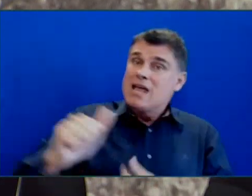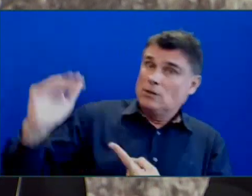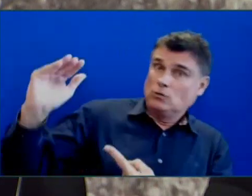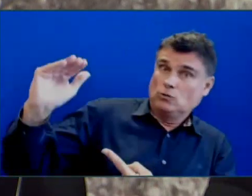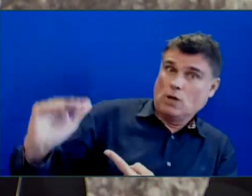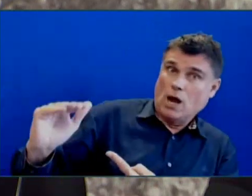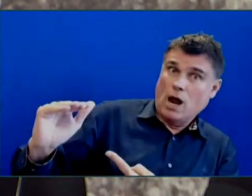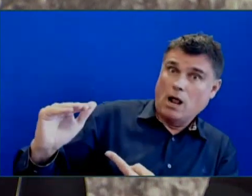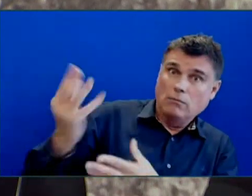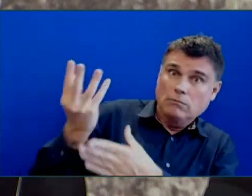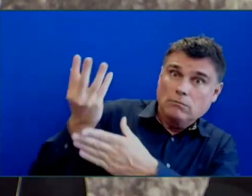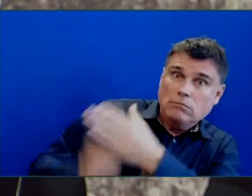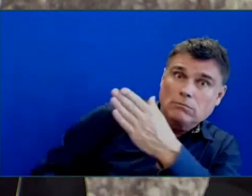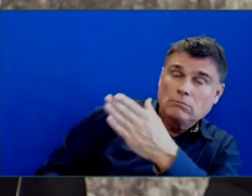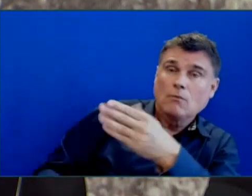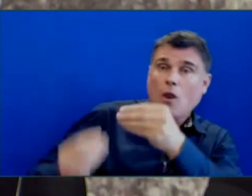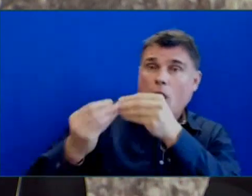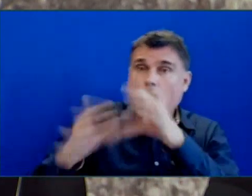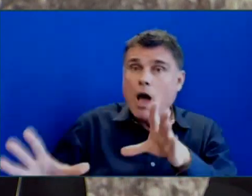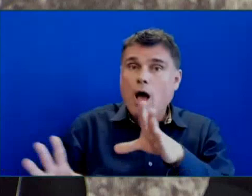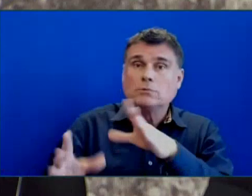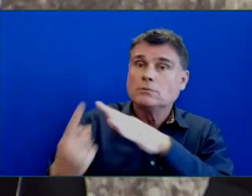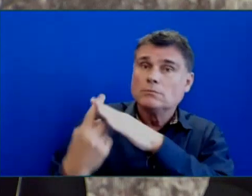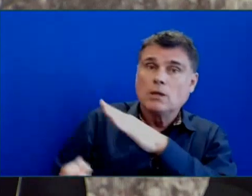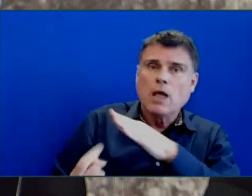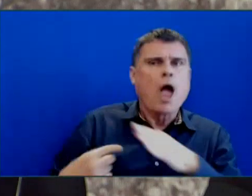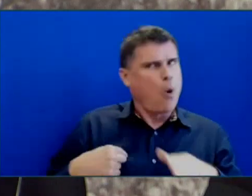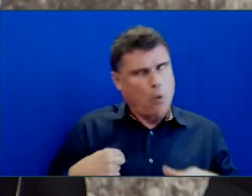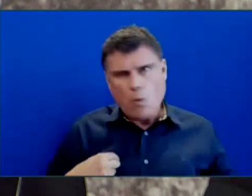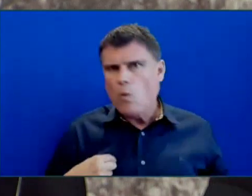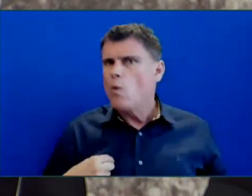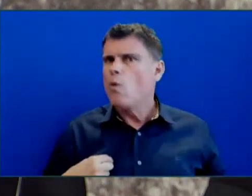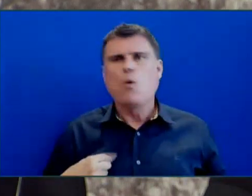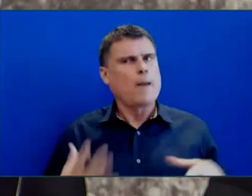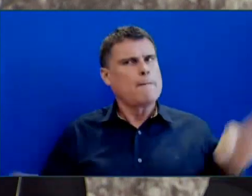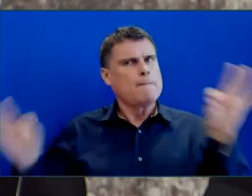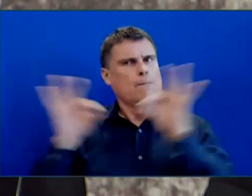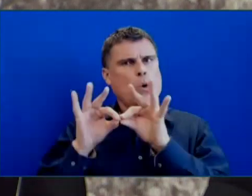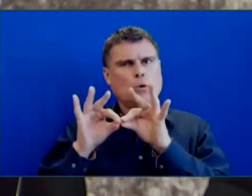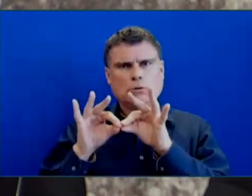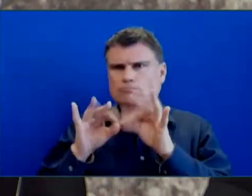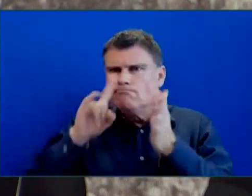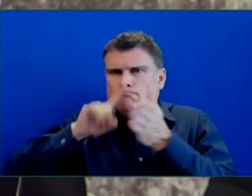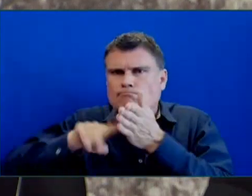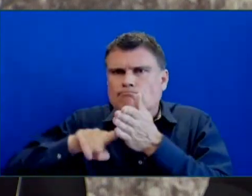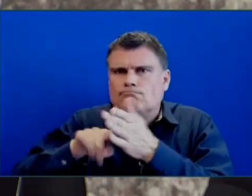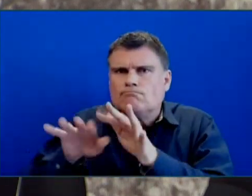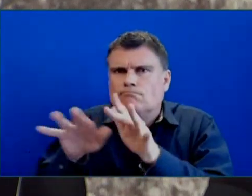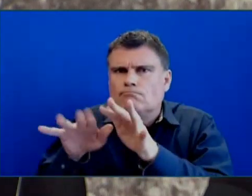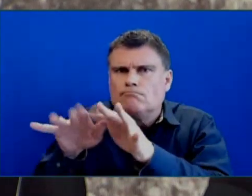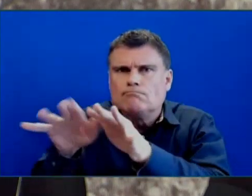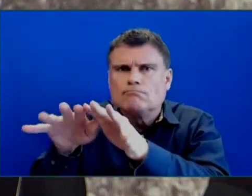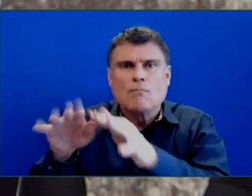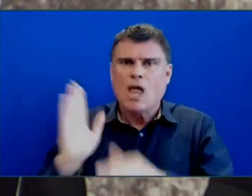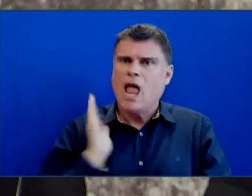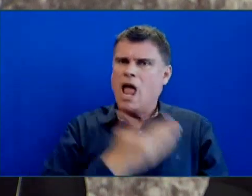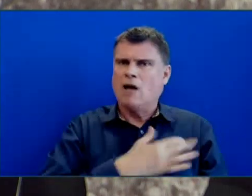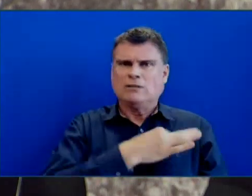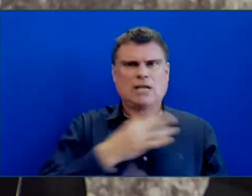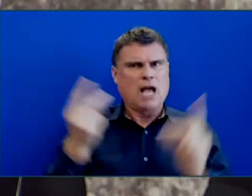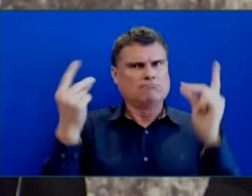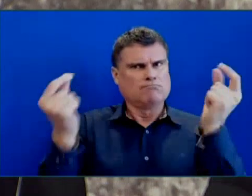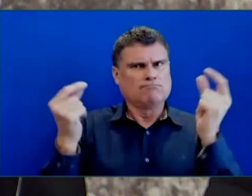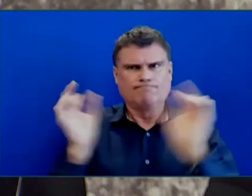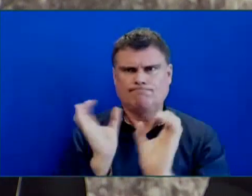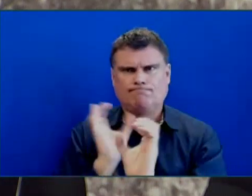parent. And I can tell you that our frontline staff immediately take steps to locate those children and youth and to make sure that they are